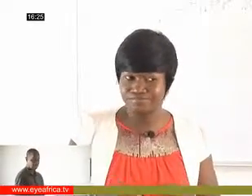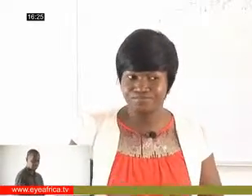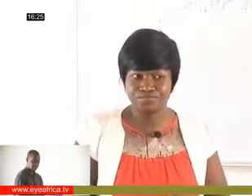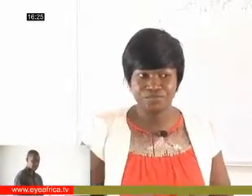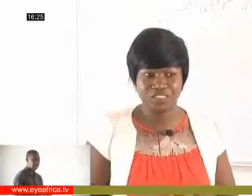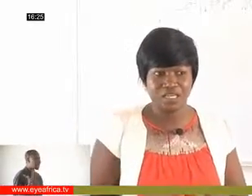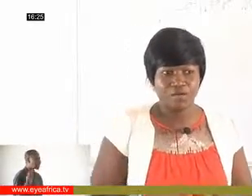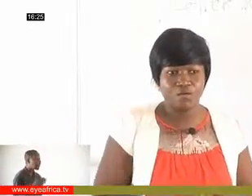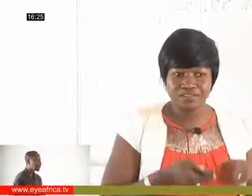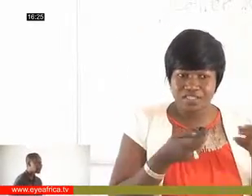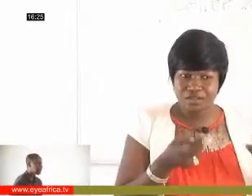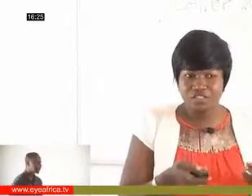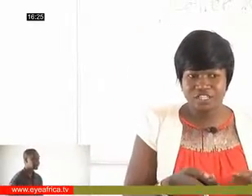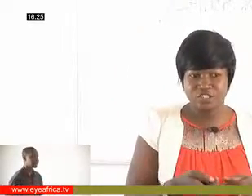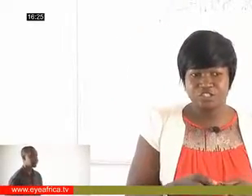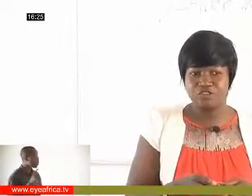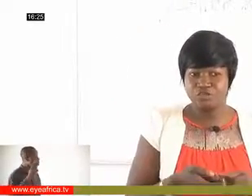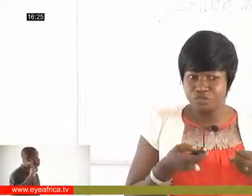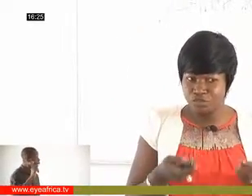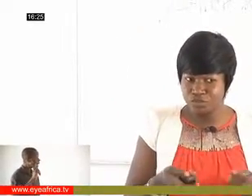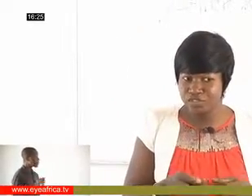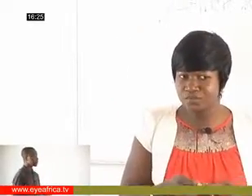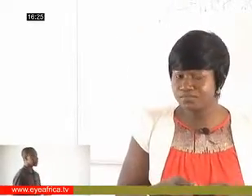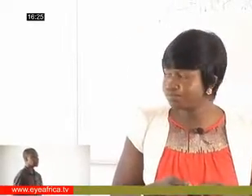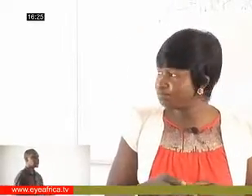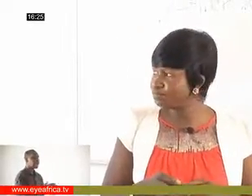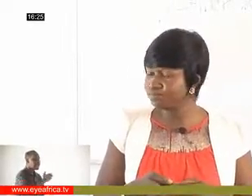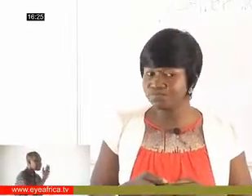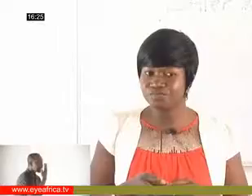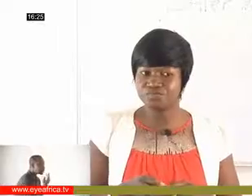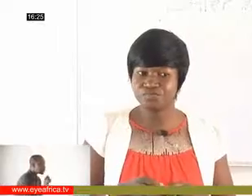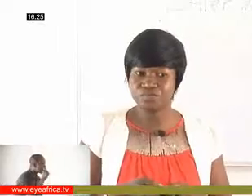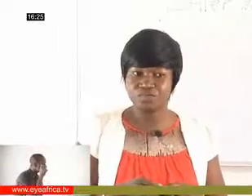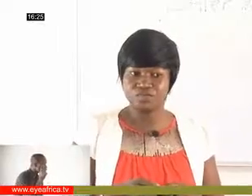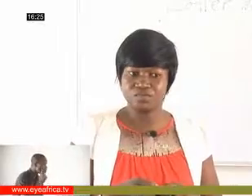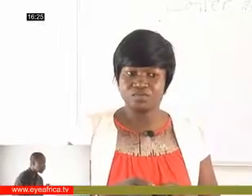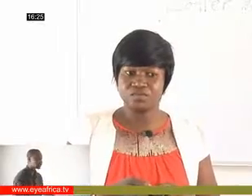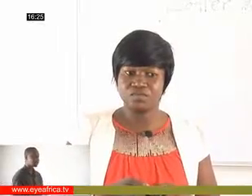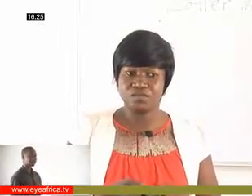However, what salutation you use